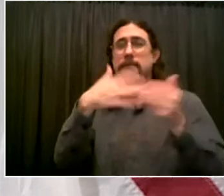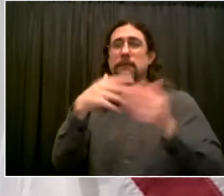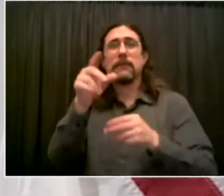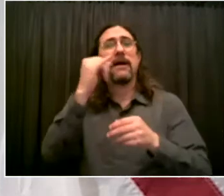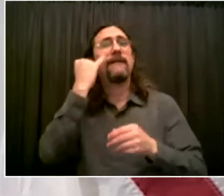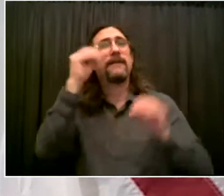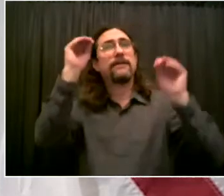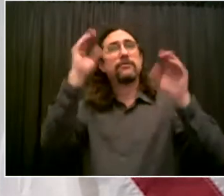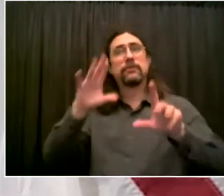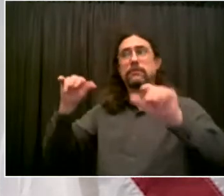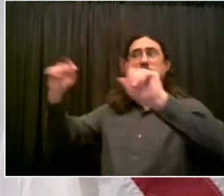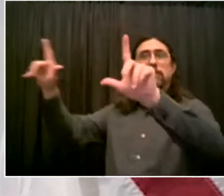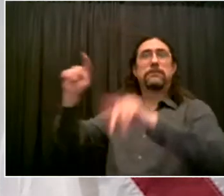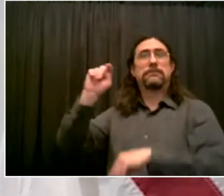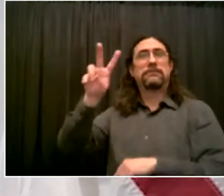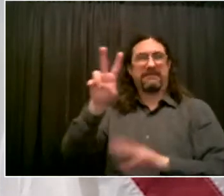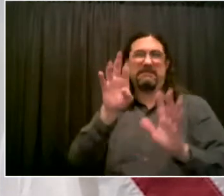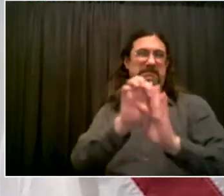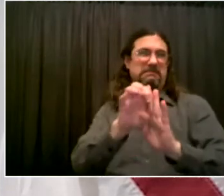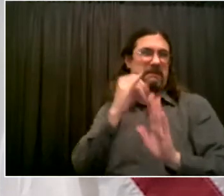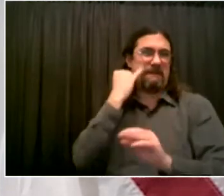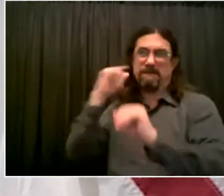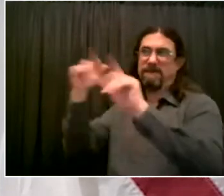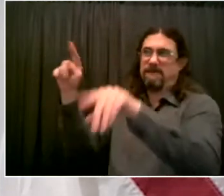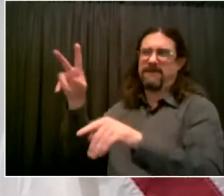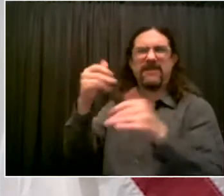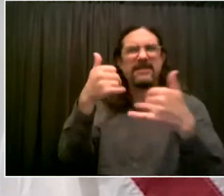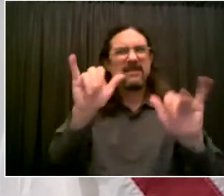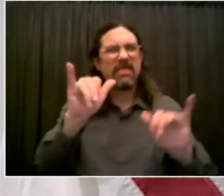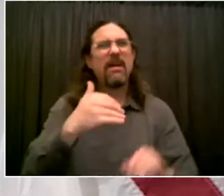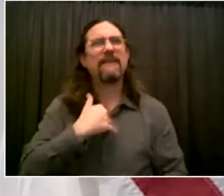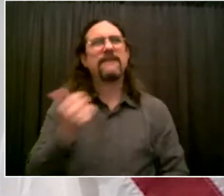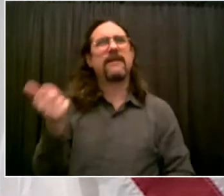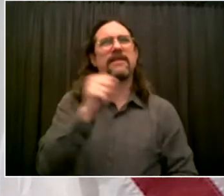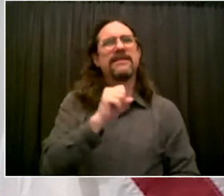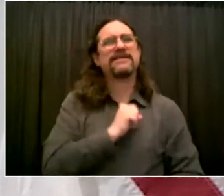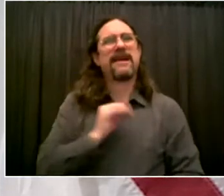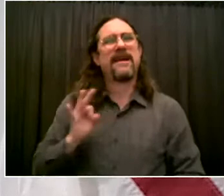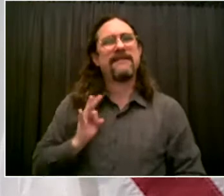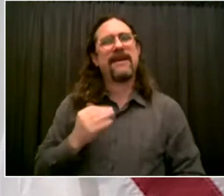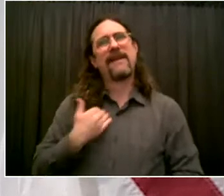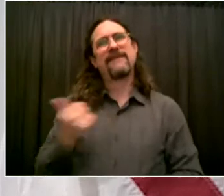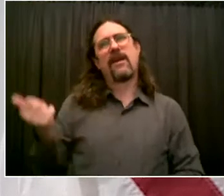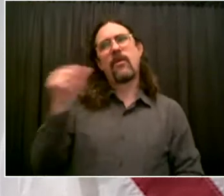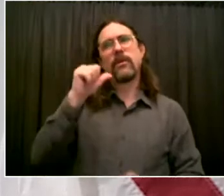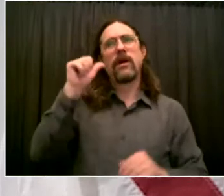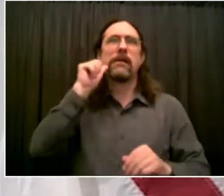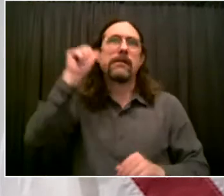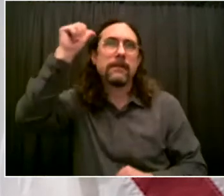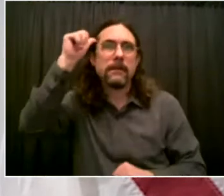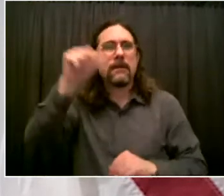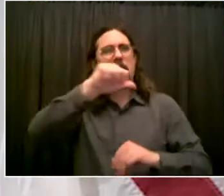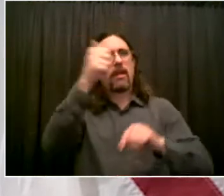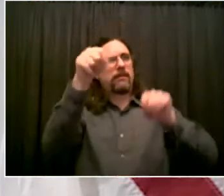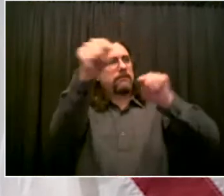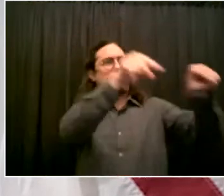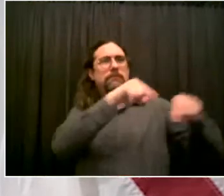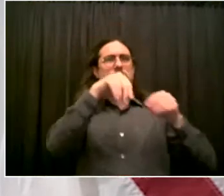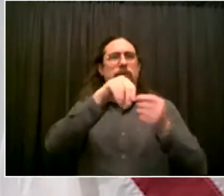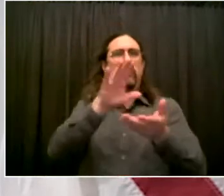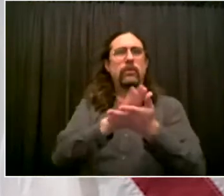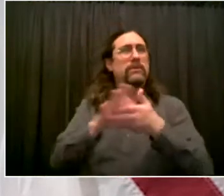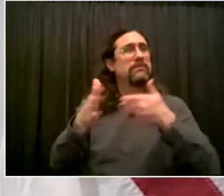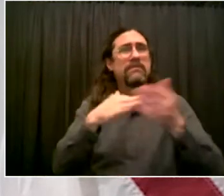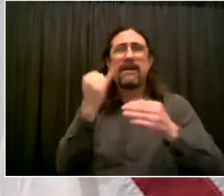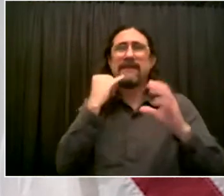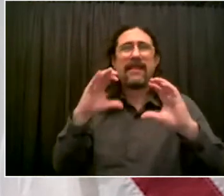kids getting the most days. But whatever number of days can be managed, depending on the reality of each school, all of it helps. And